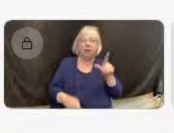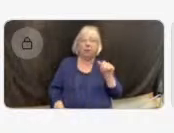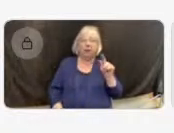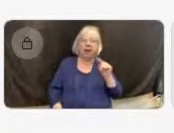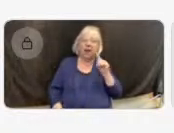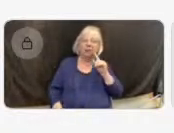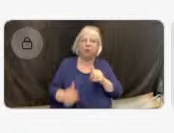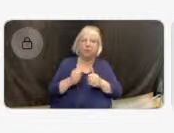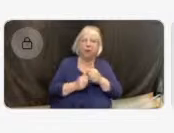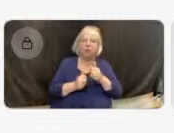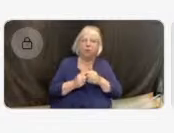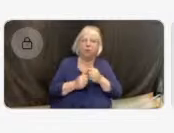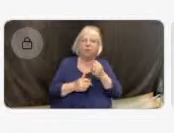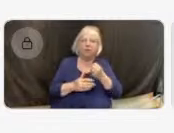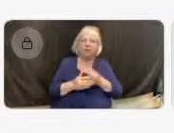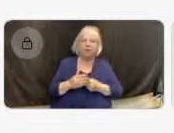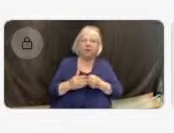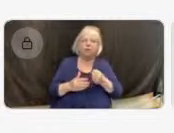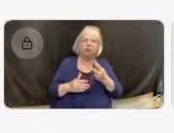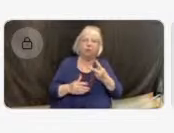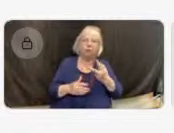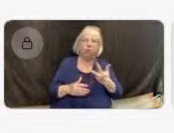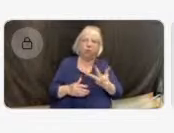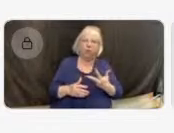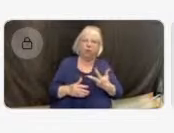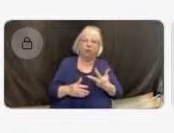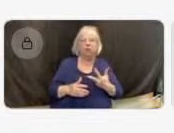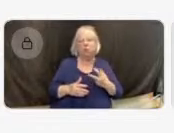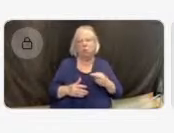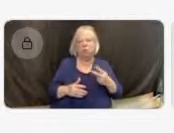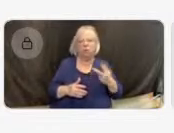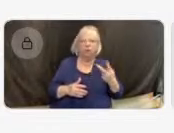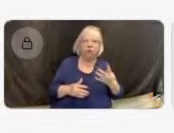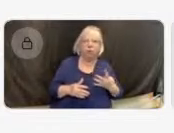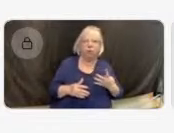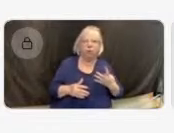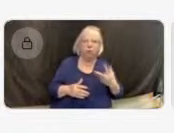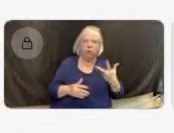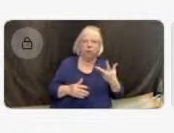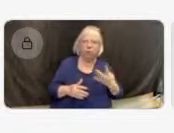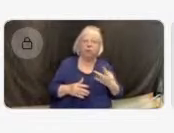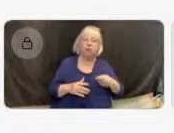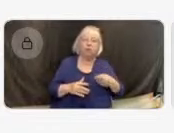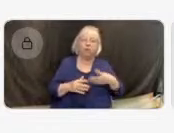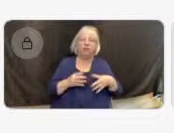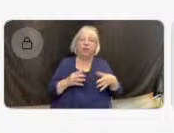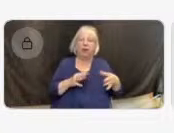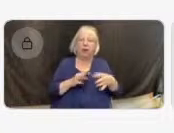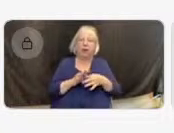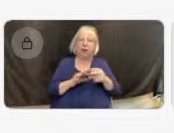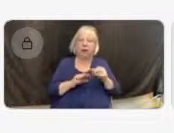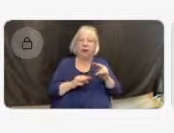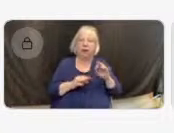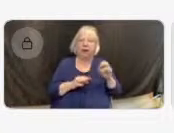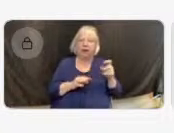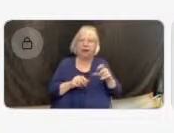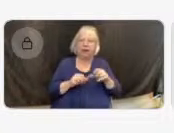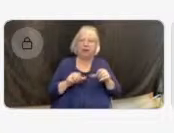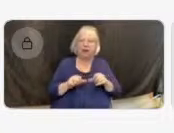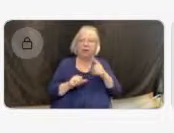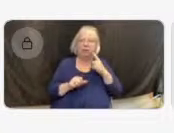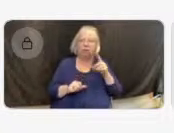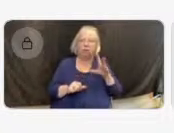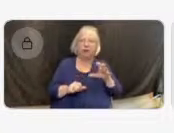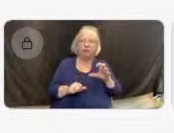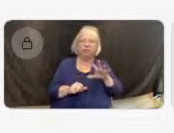southern portion, roughly 2/3, 3/4 of this annexation area for a 551 lot